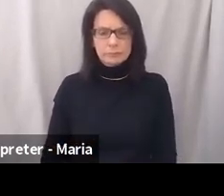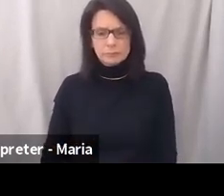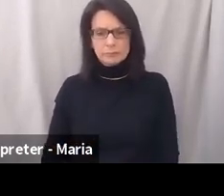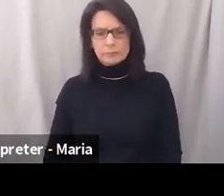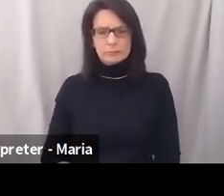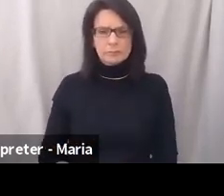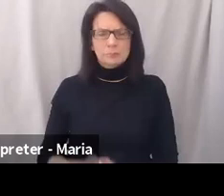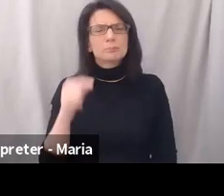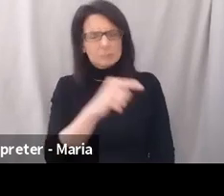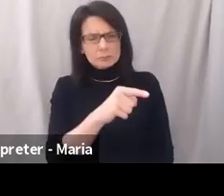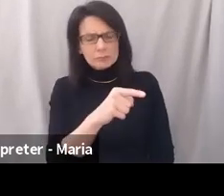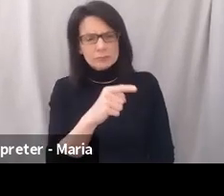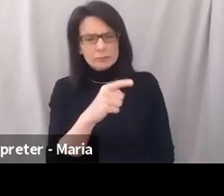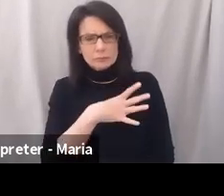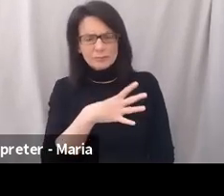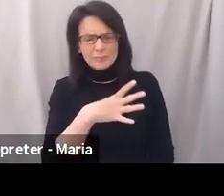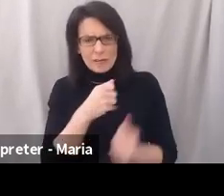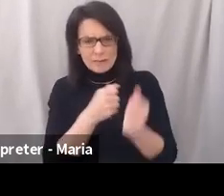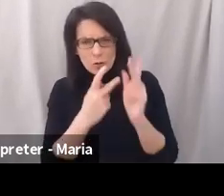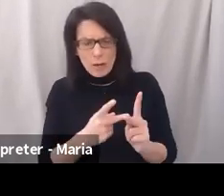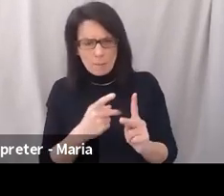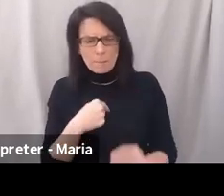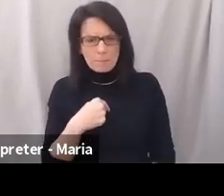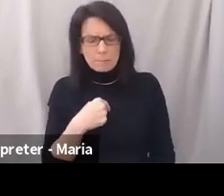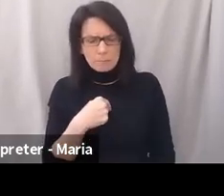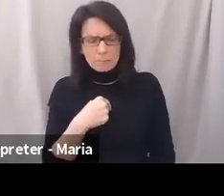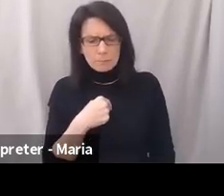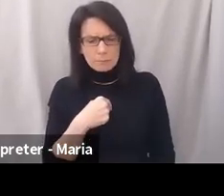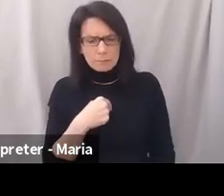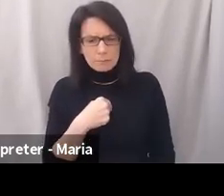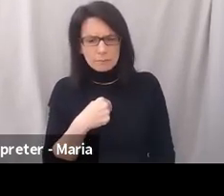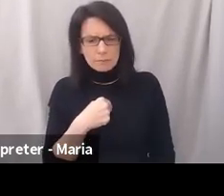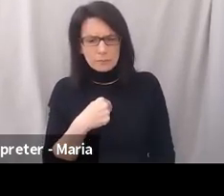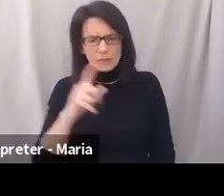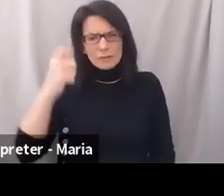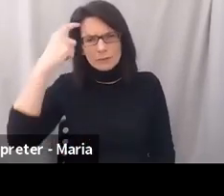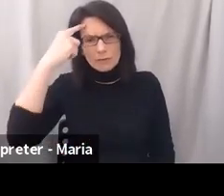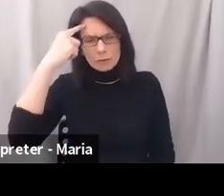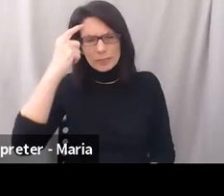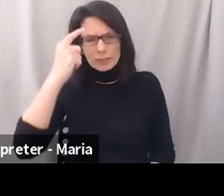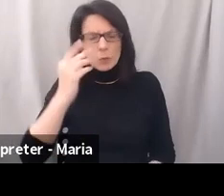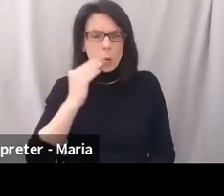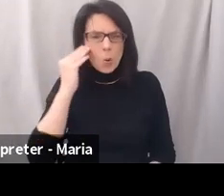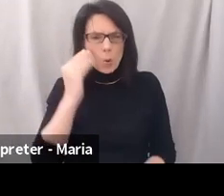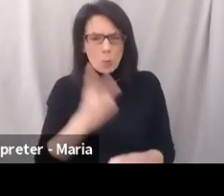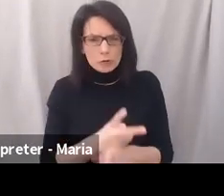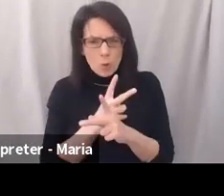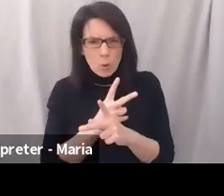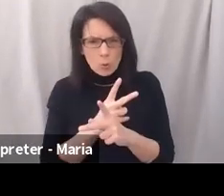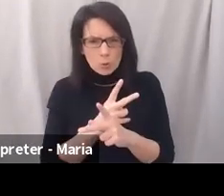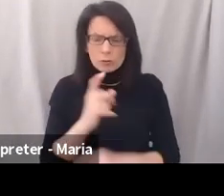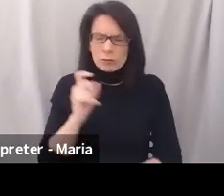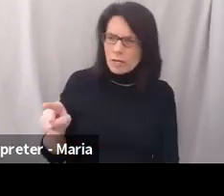And she's included some follow-up questions. I believe she's referring to a government home loan. Like the fair